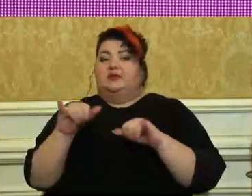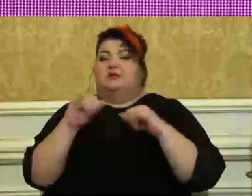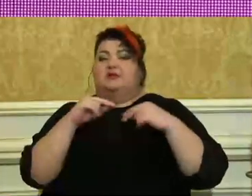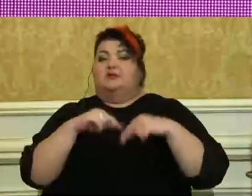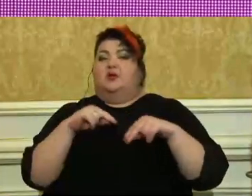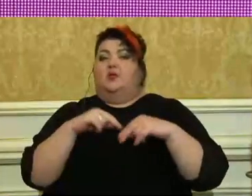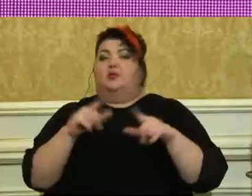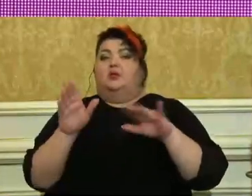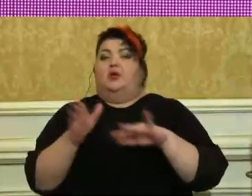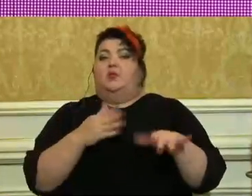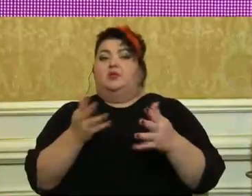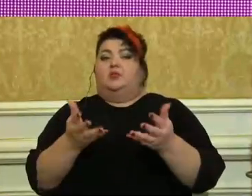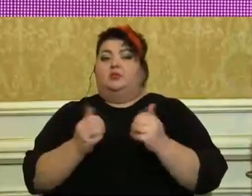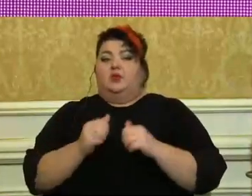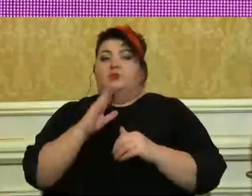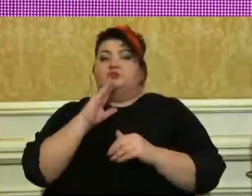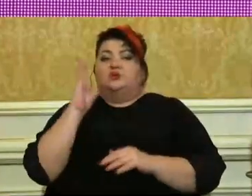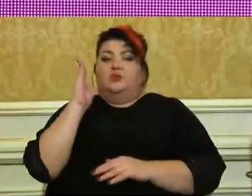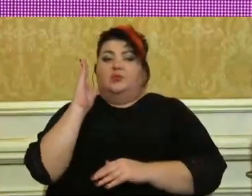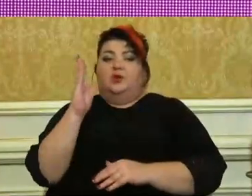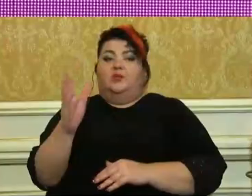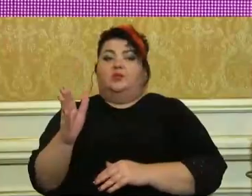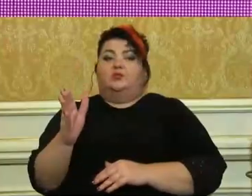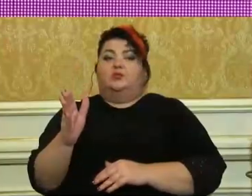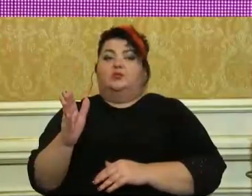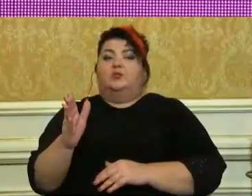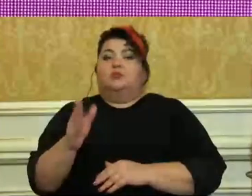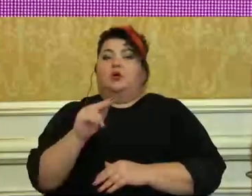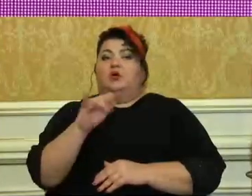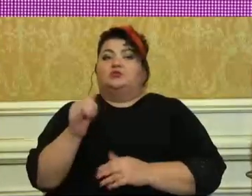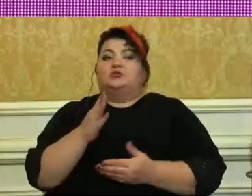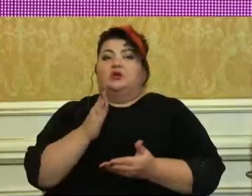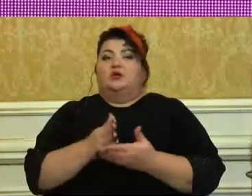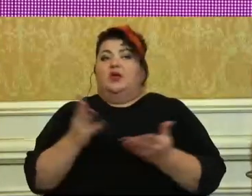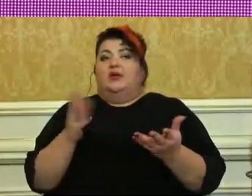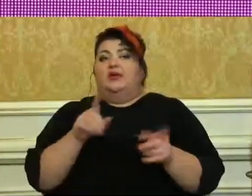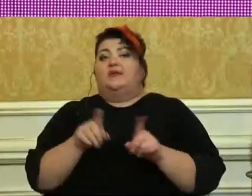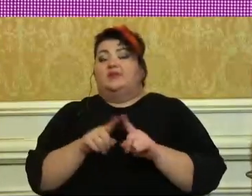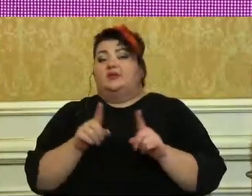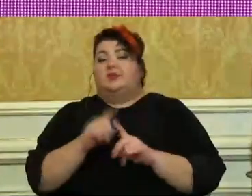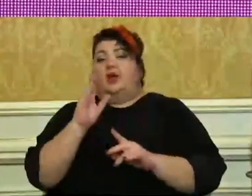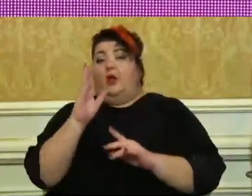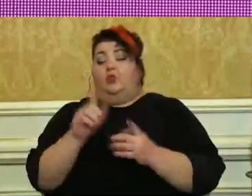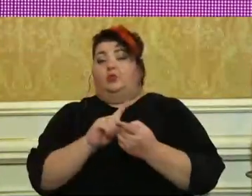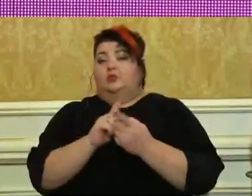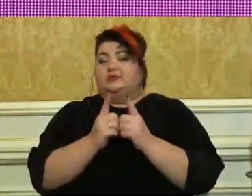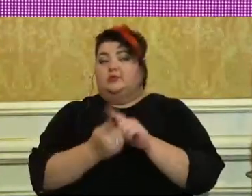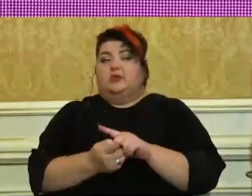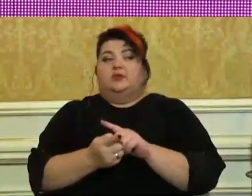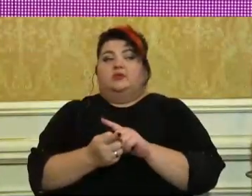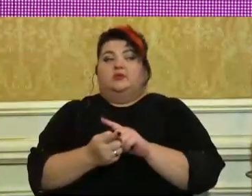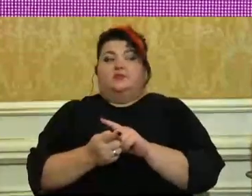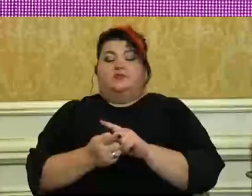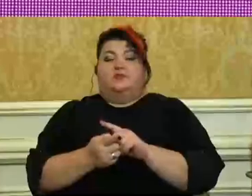very influential for the ability to work for the future, etc. So, well, do you think is